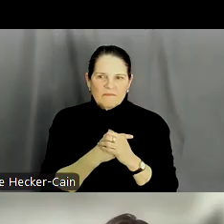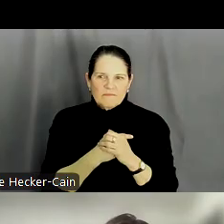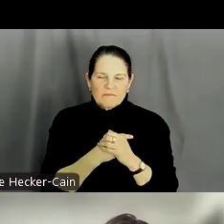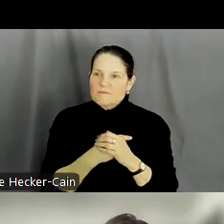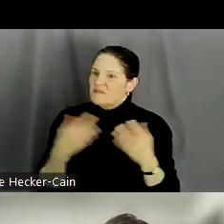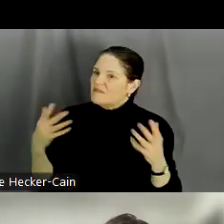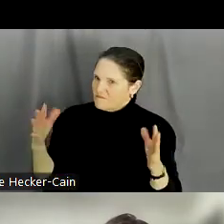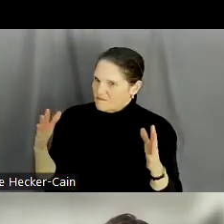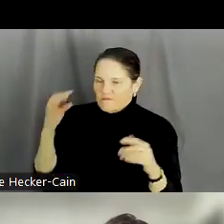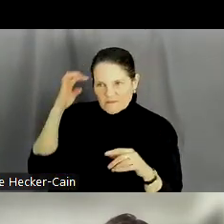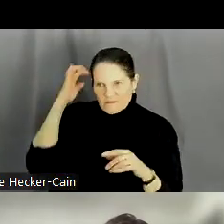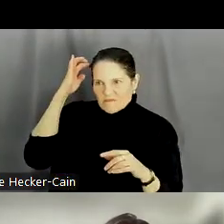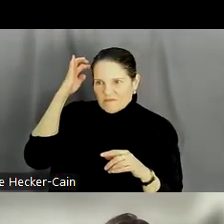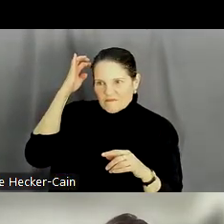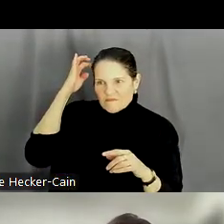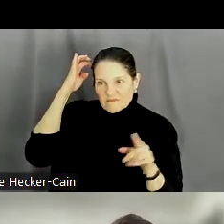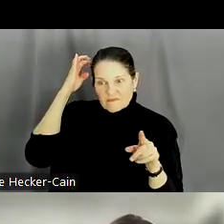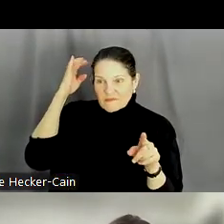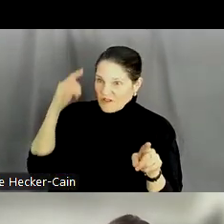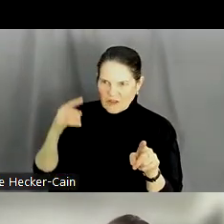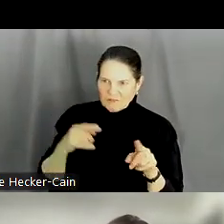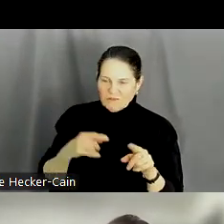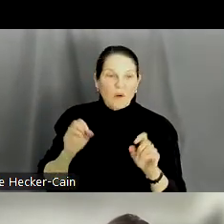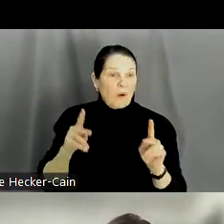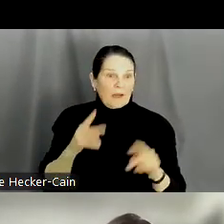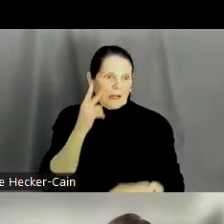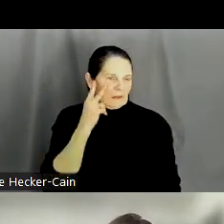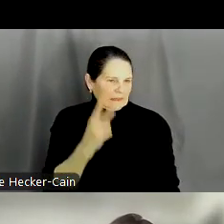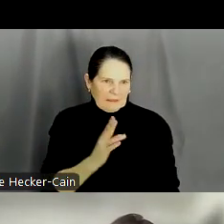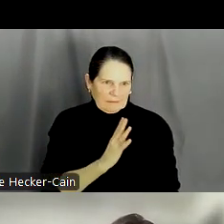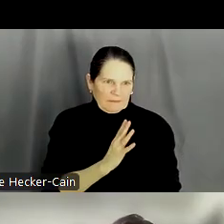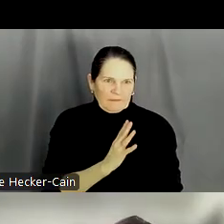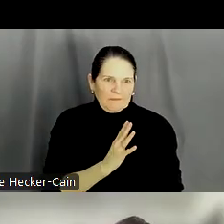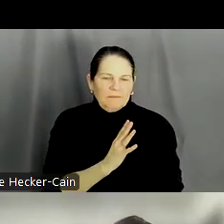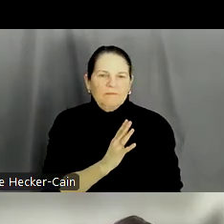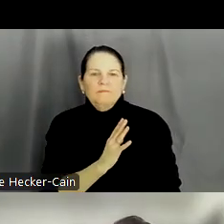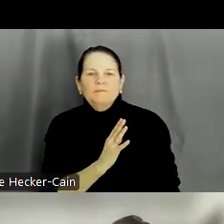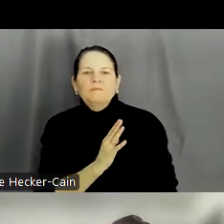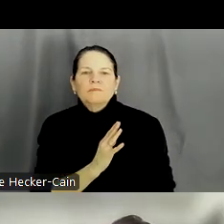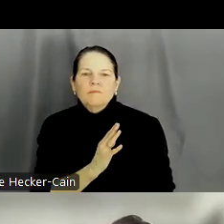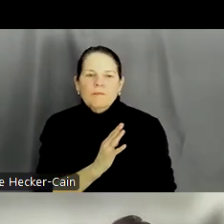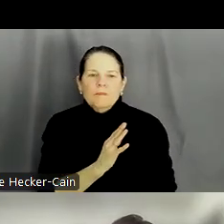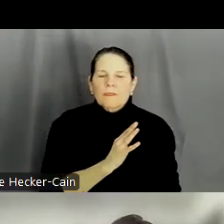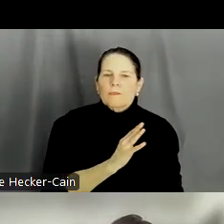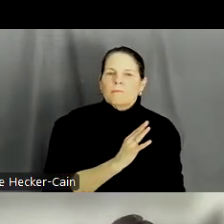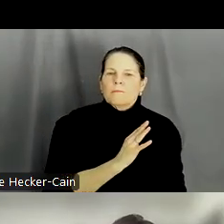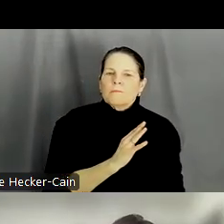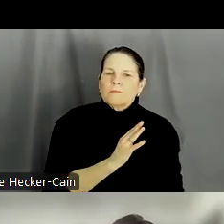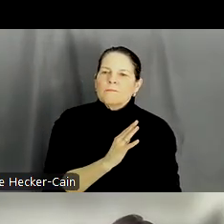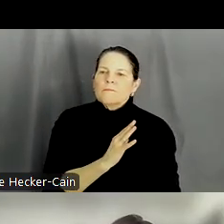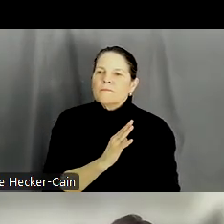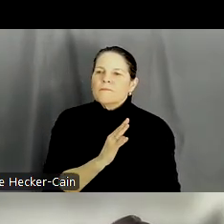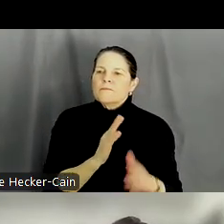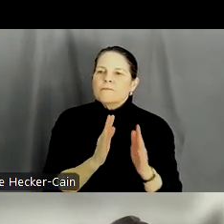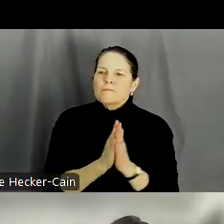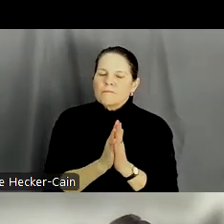Georgia, I believe the slides are being shared. Oh, they are? Okay. I'm just not seeing them. Perfect. So I did want to,